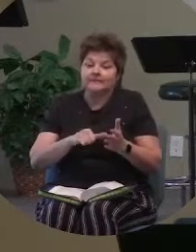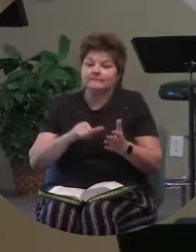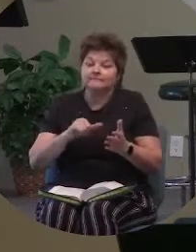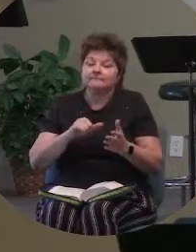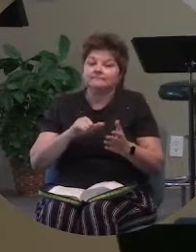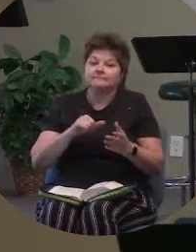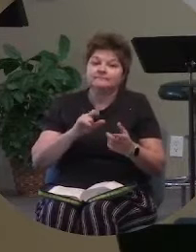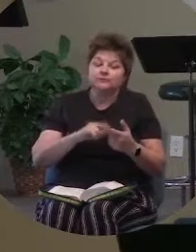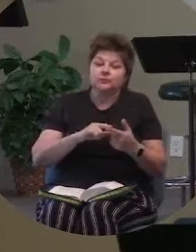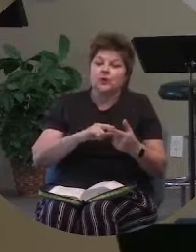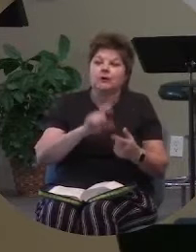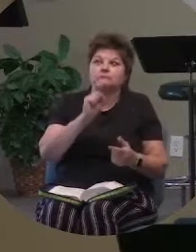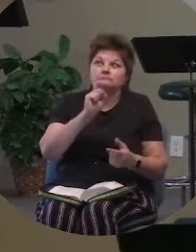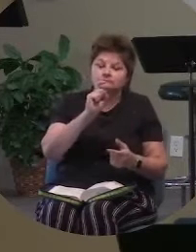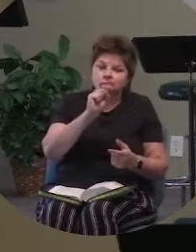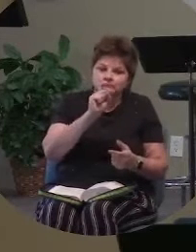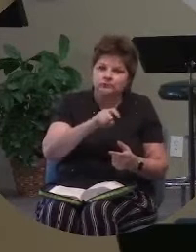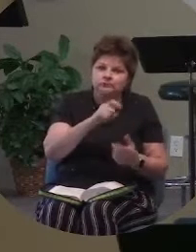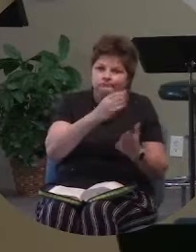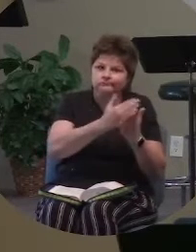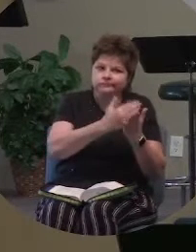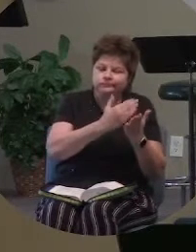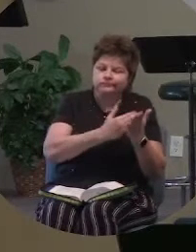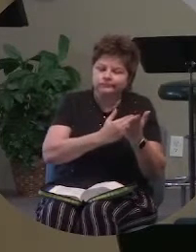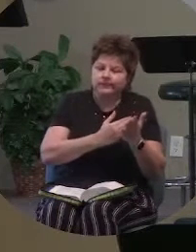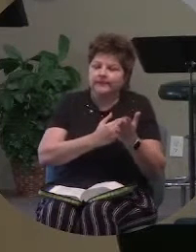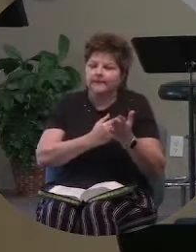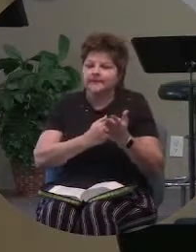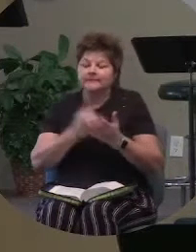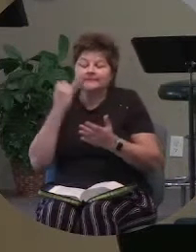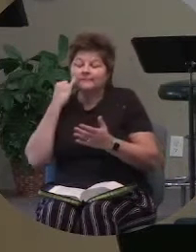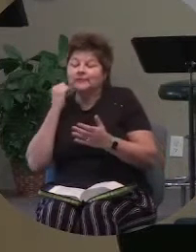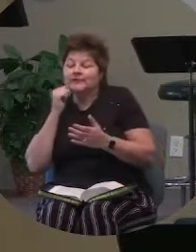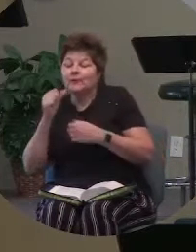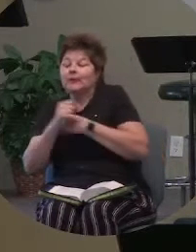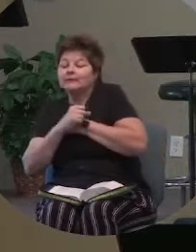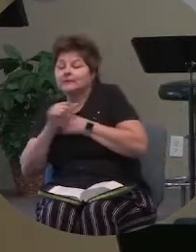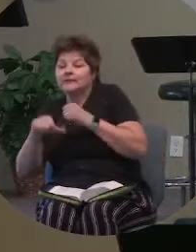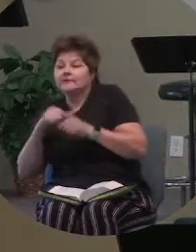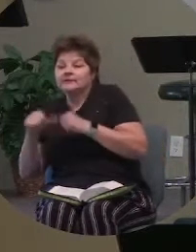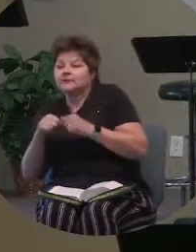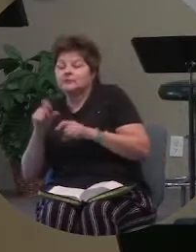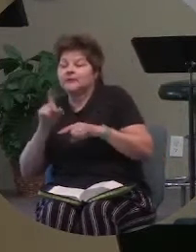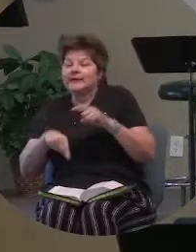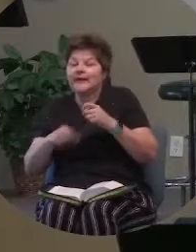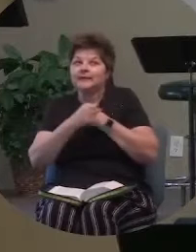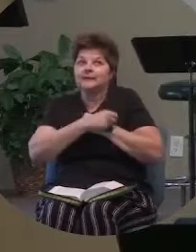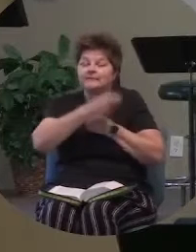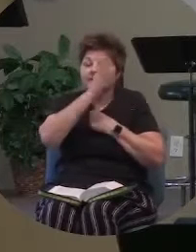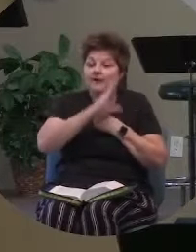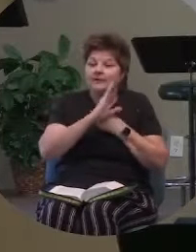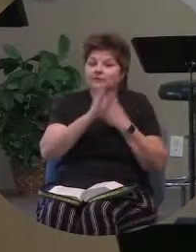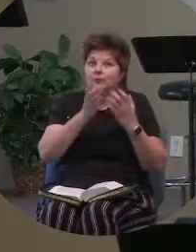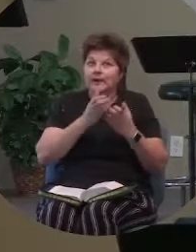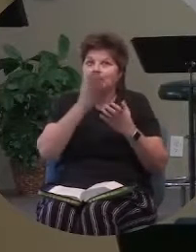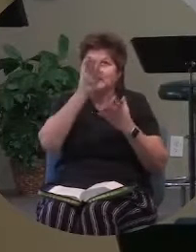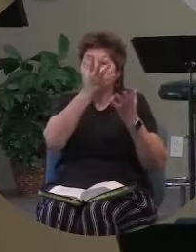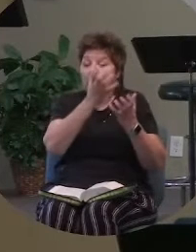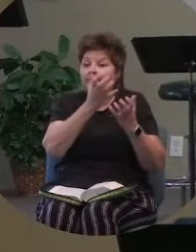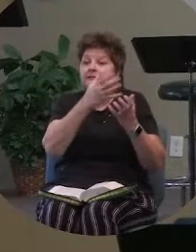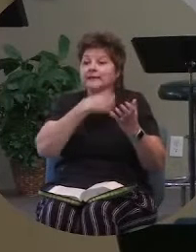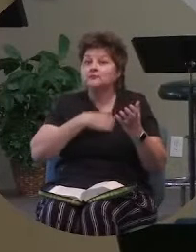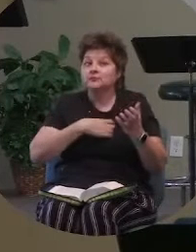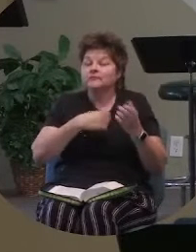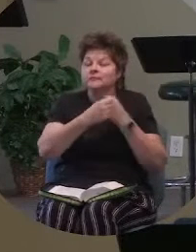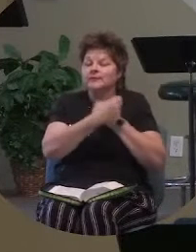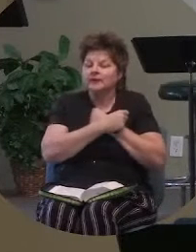each other. Because if we don't love each other, then we can't love God the way God wants to be loved and deserves to be loved. And so if